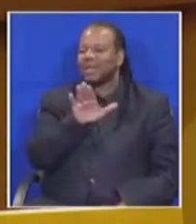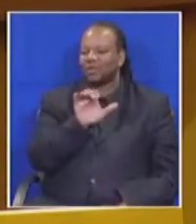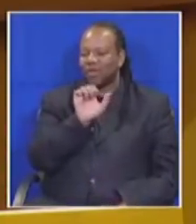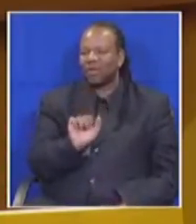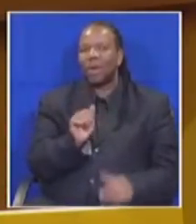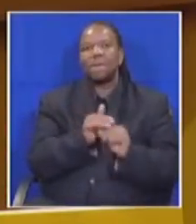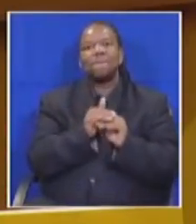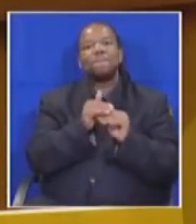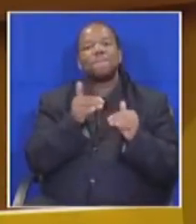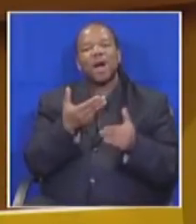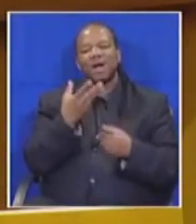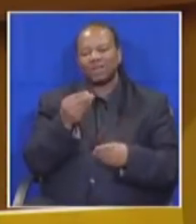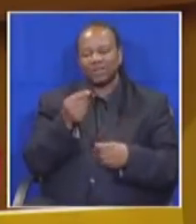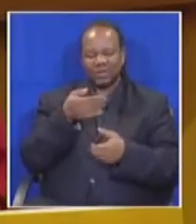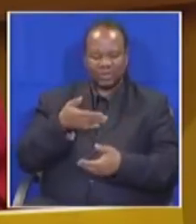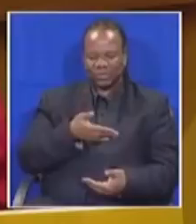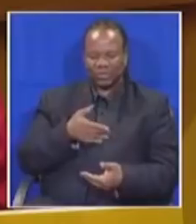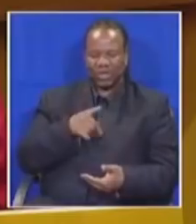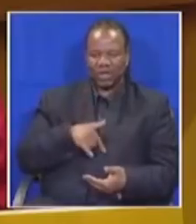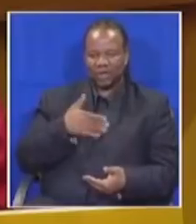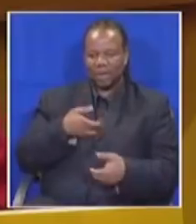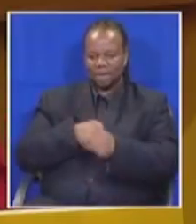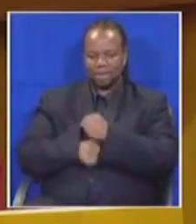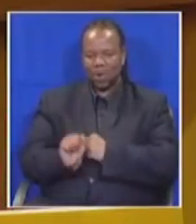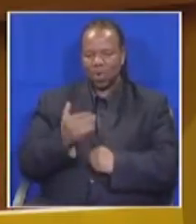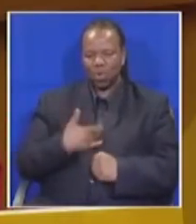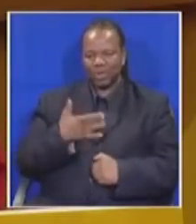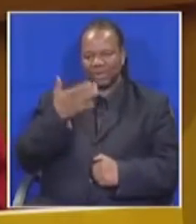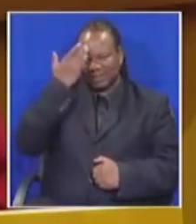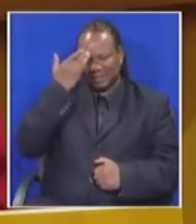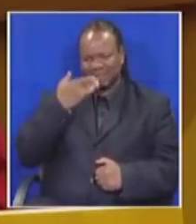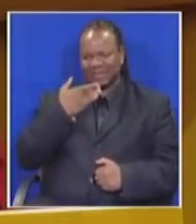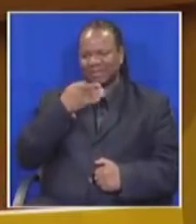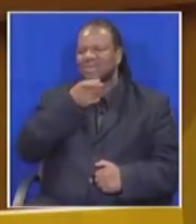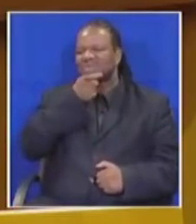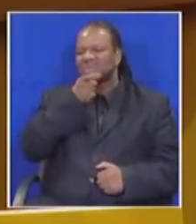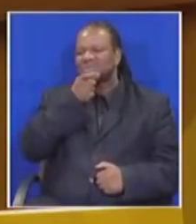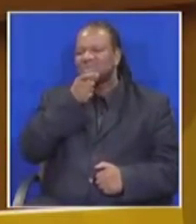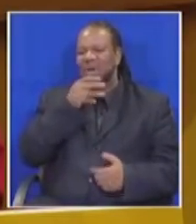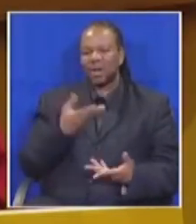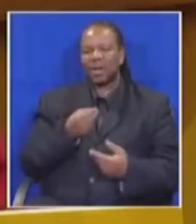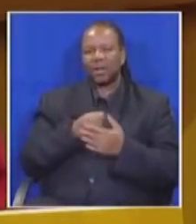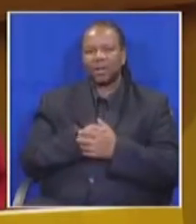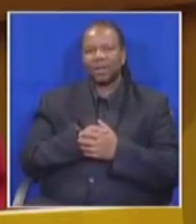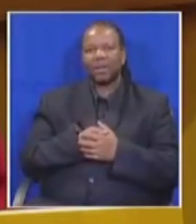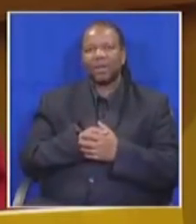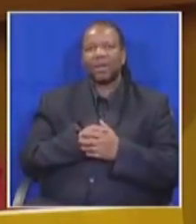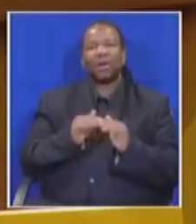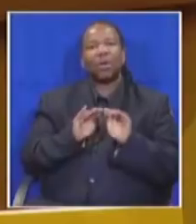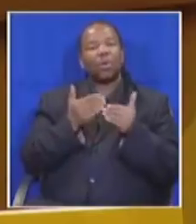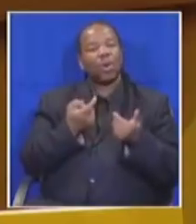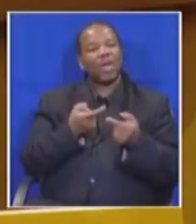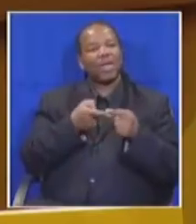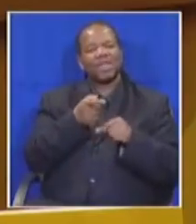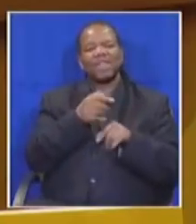fetal alcohol syndrome in the world, meaning that even before a child is born, it is addicted to alcohol, particularly in farming communities